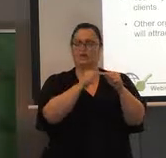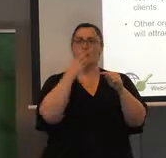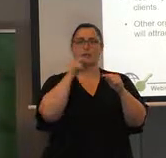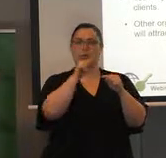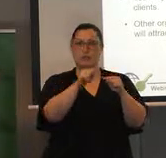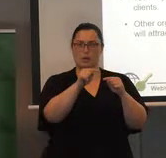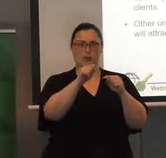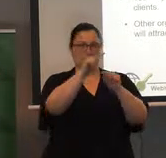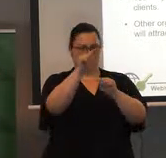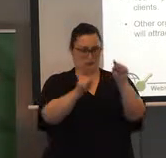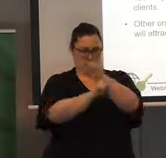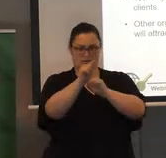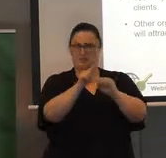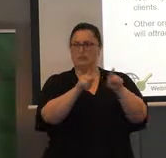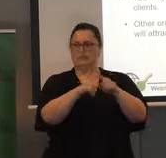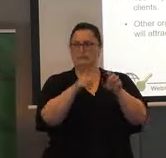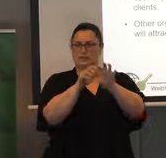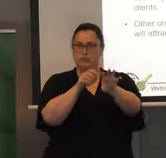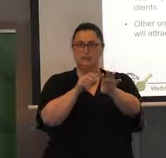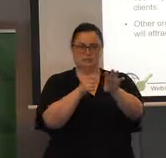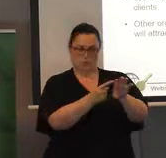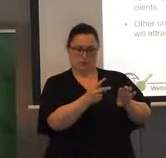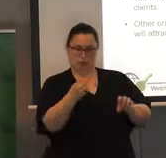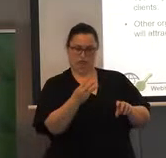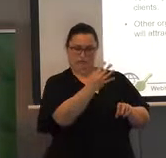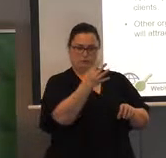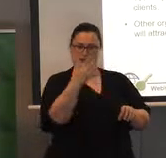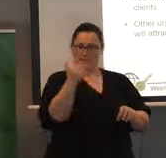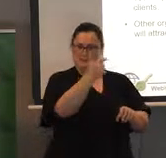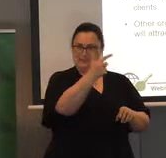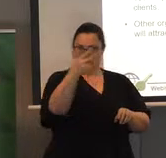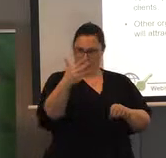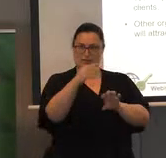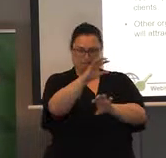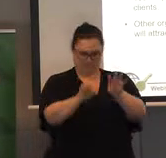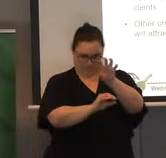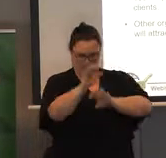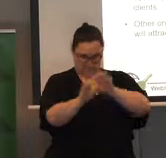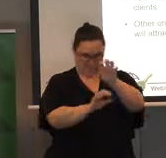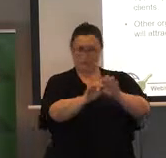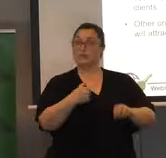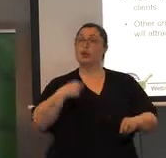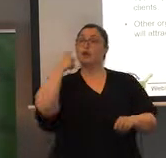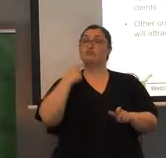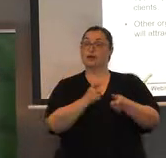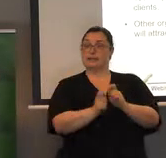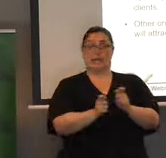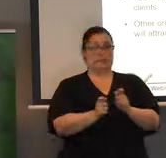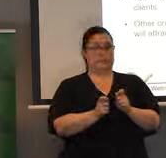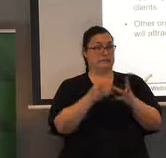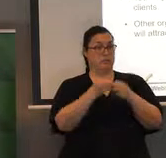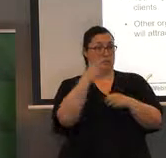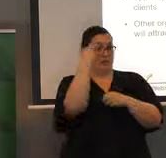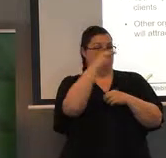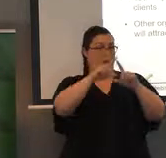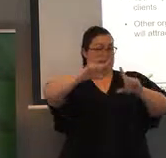every time you go to it, the keys are in a different position. Now, I tried to test one of those with a screen reader,